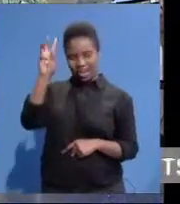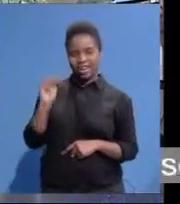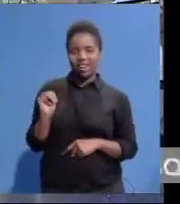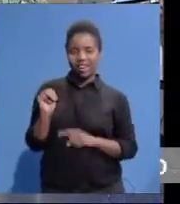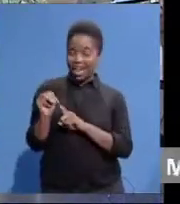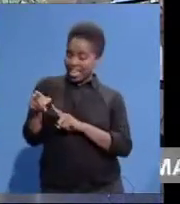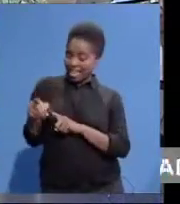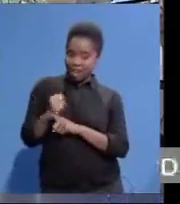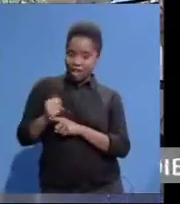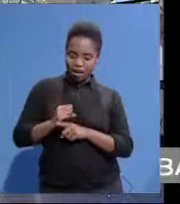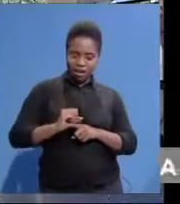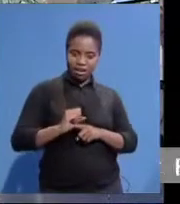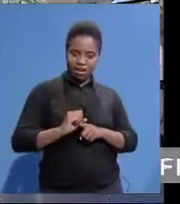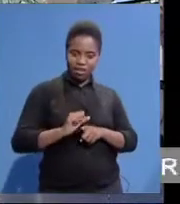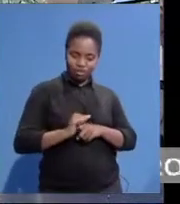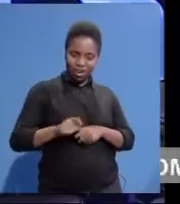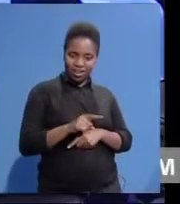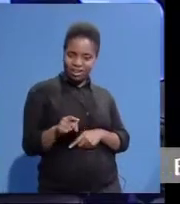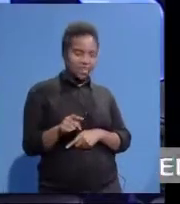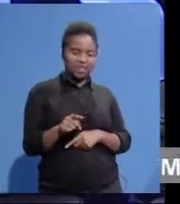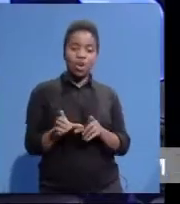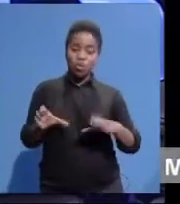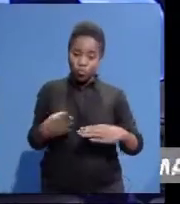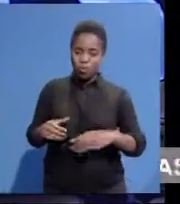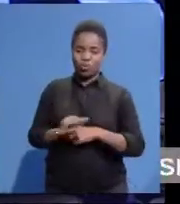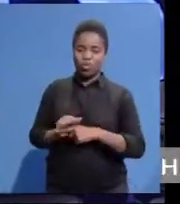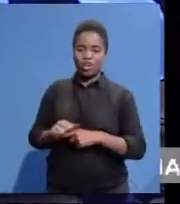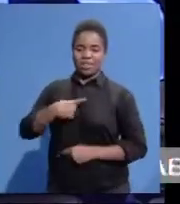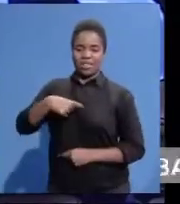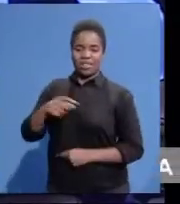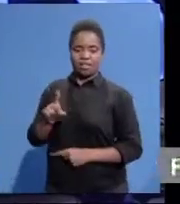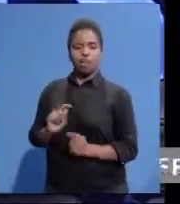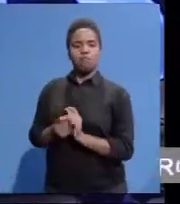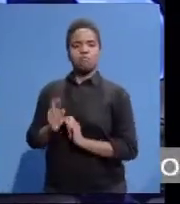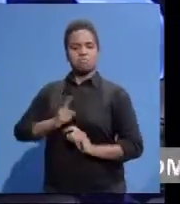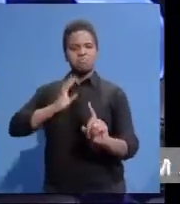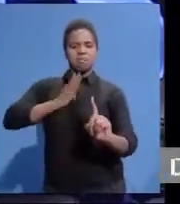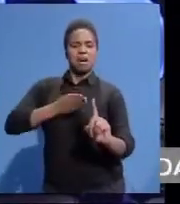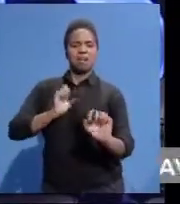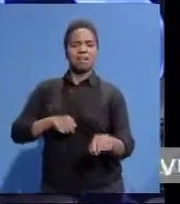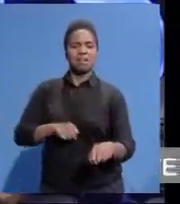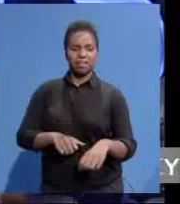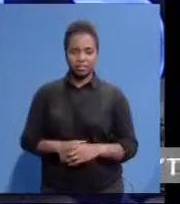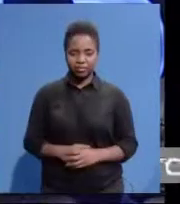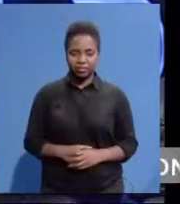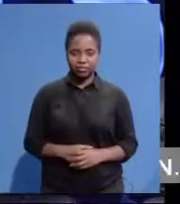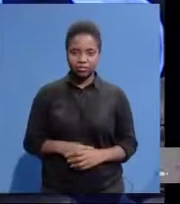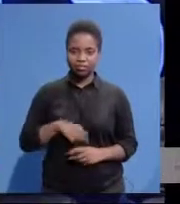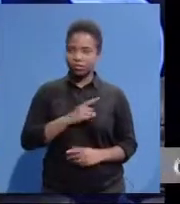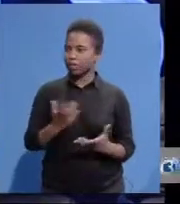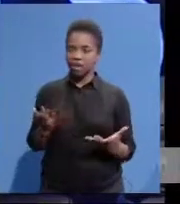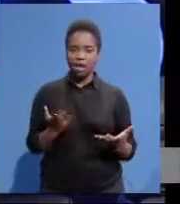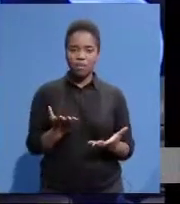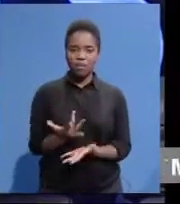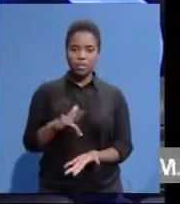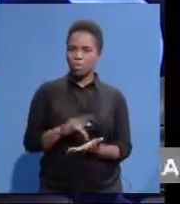guided him and advised, and even to their credit, they opted to say, we can't all compete for space.